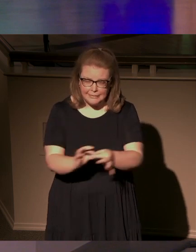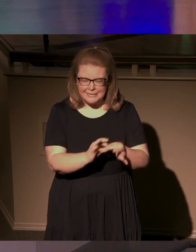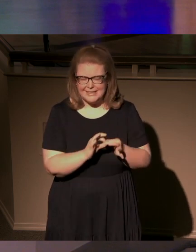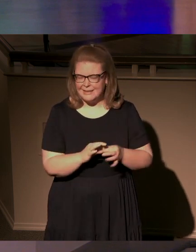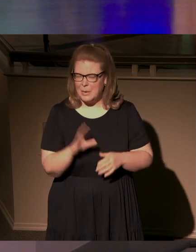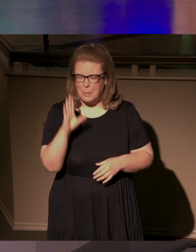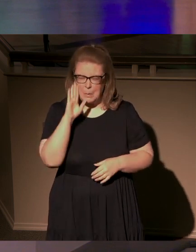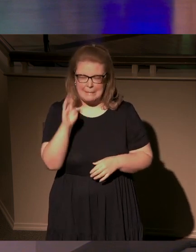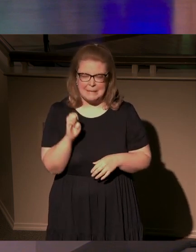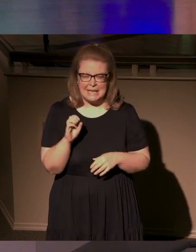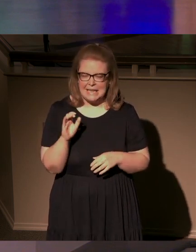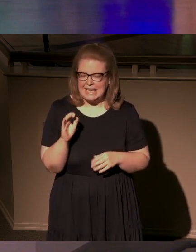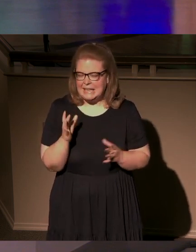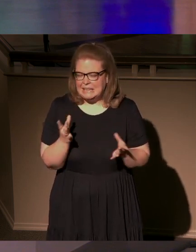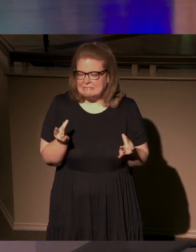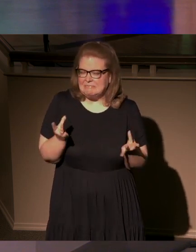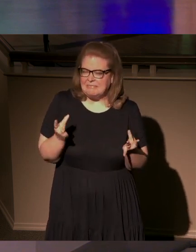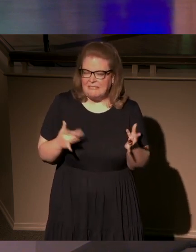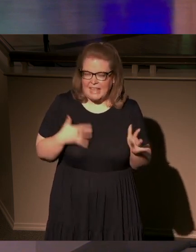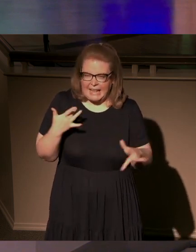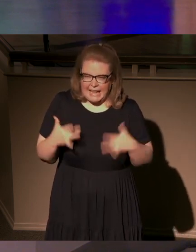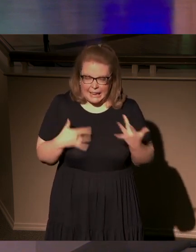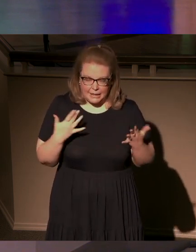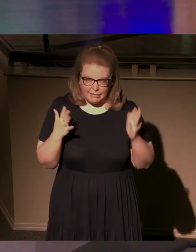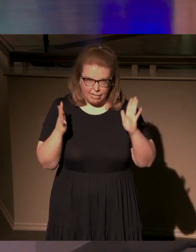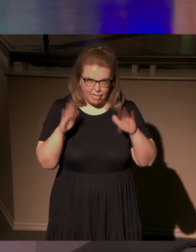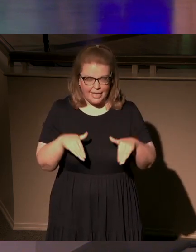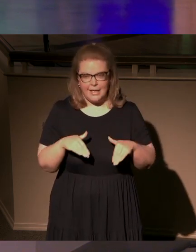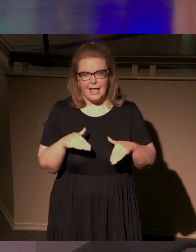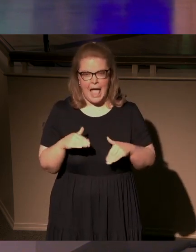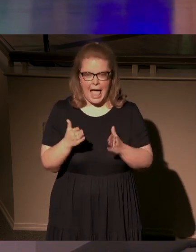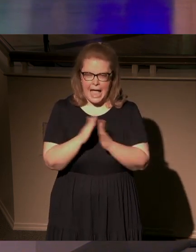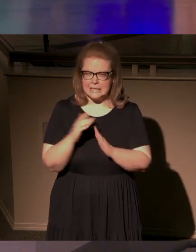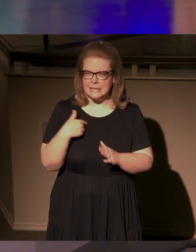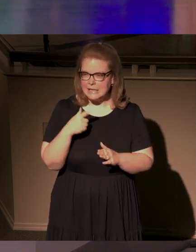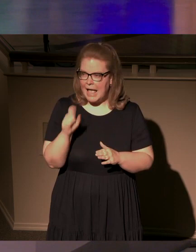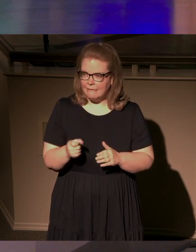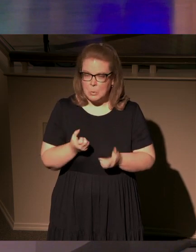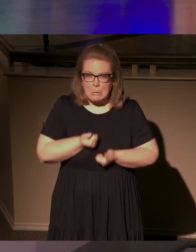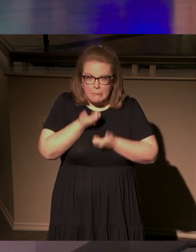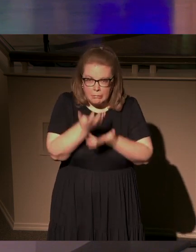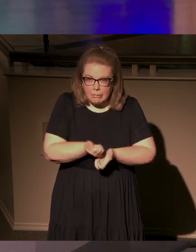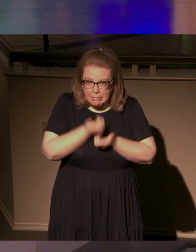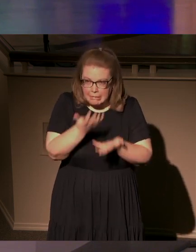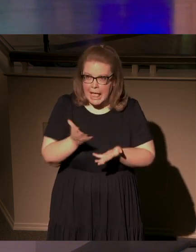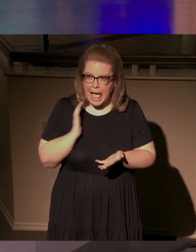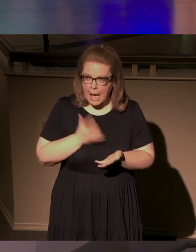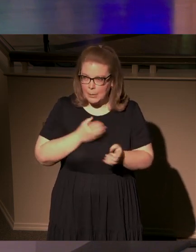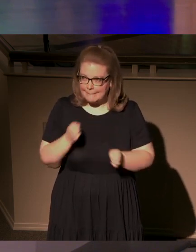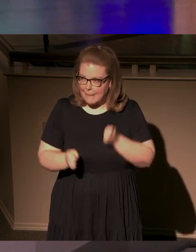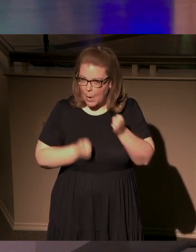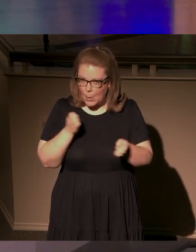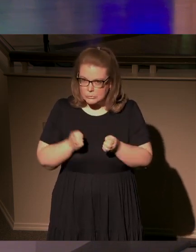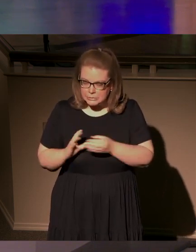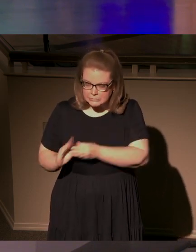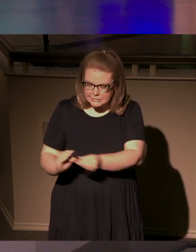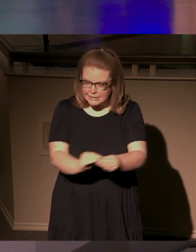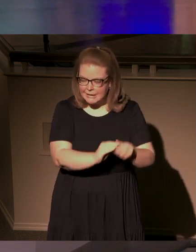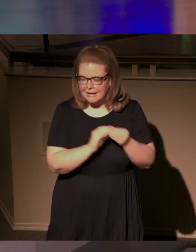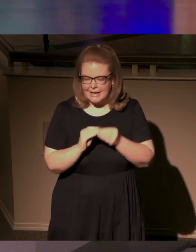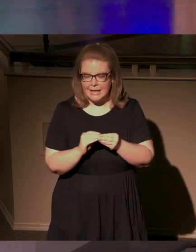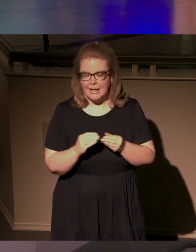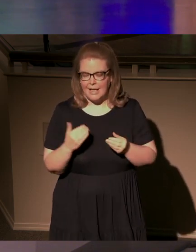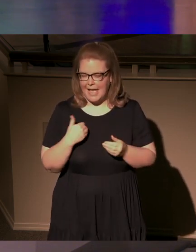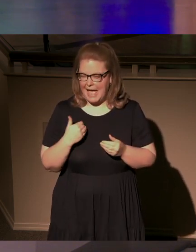it's going to be touchy-feely, and he's probably going to ask us to express our emotions to one another, and we're going to have